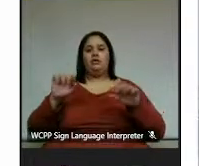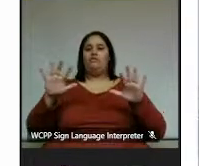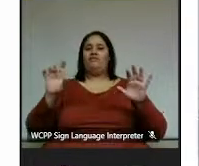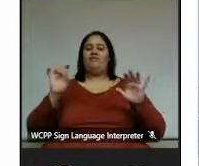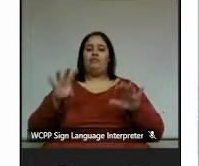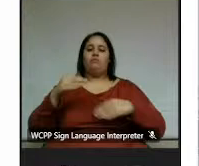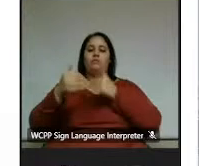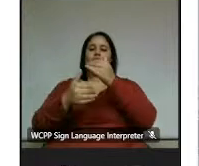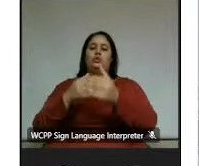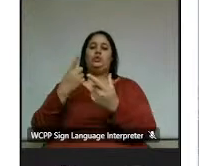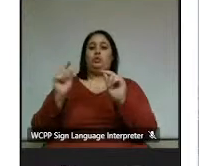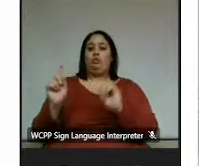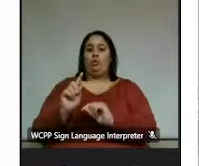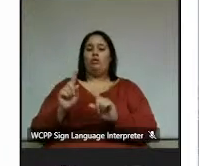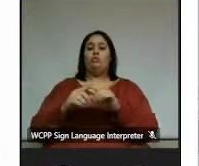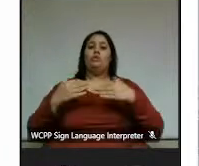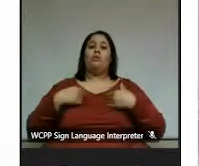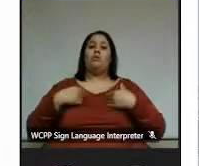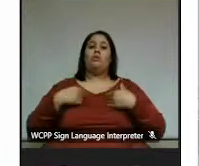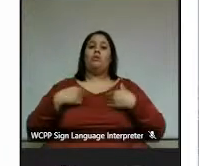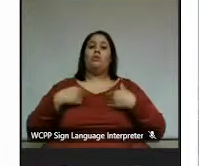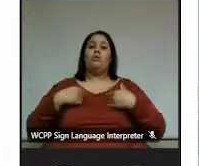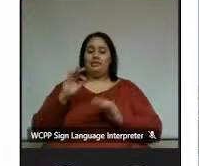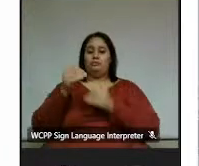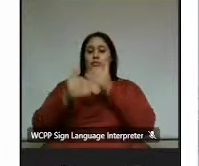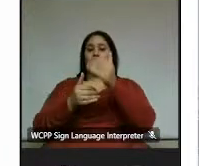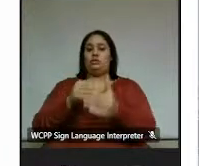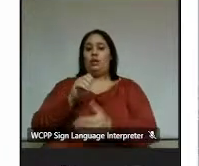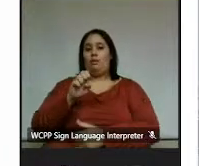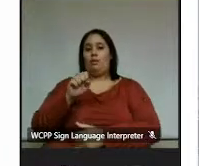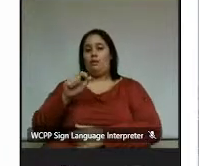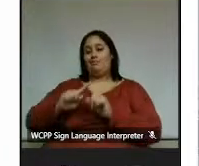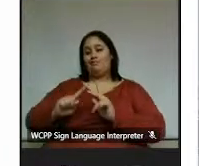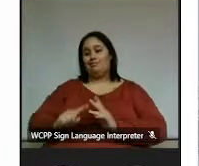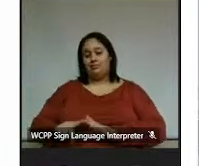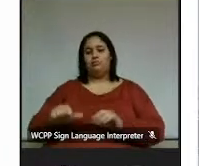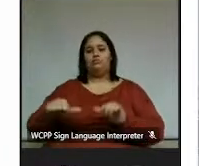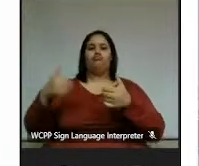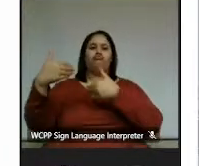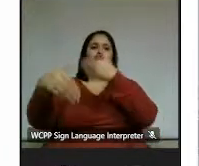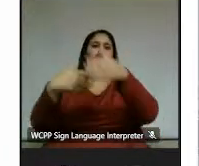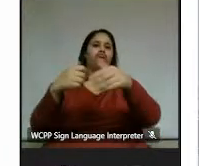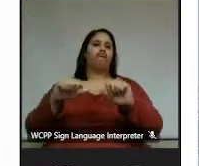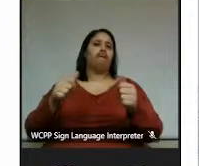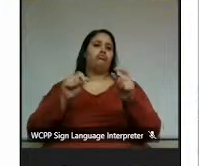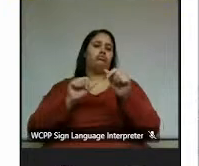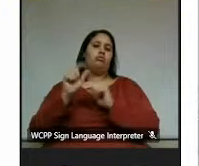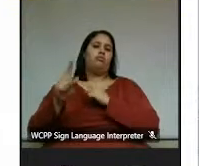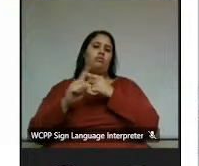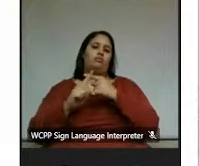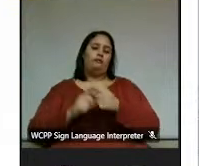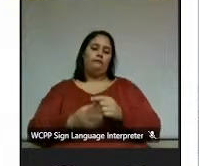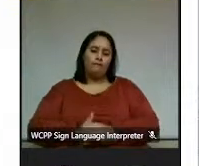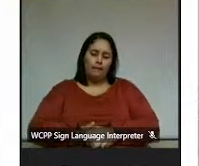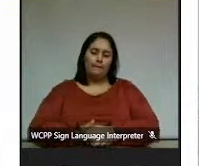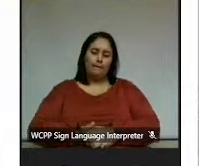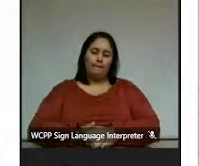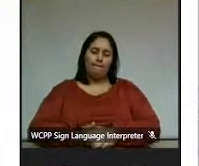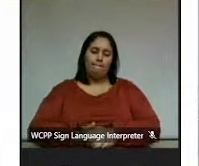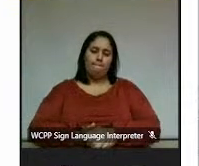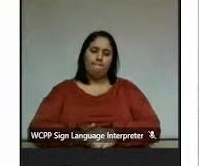can gladly say that the process is well in hand and continuing as we speak.